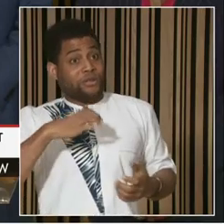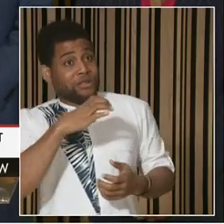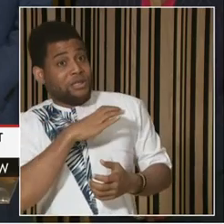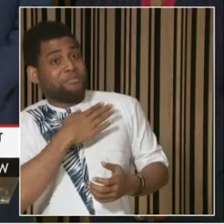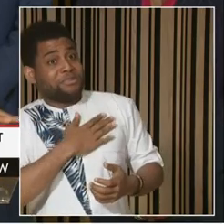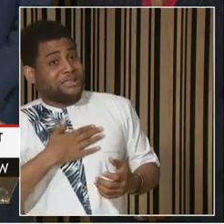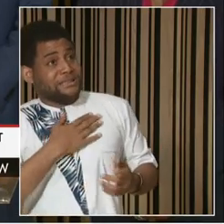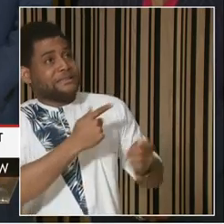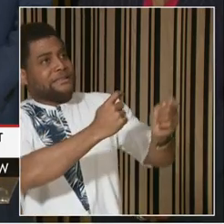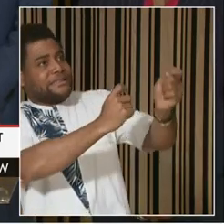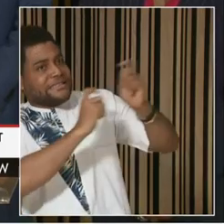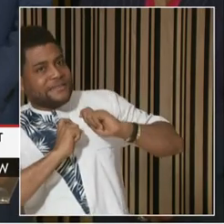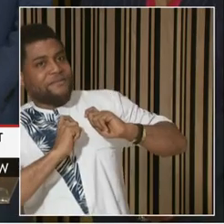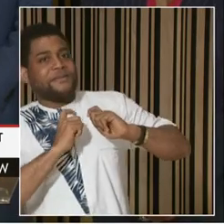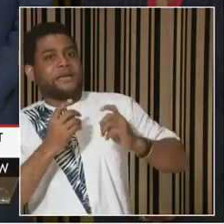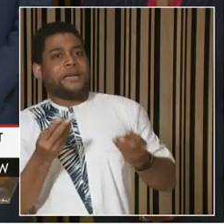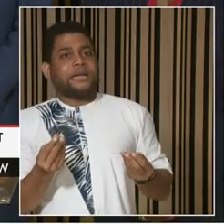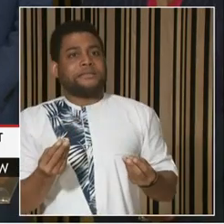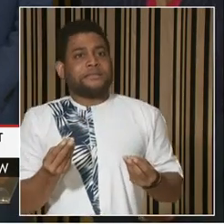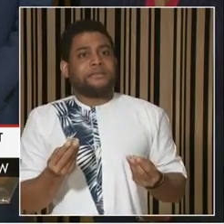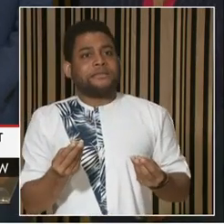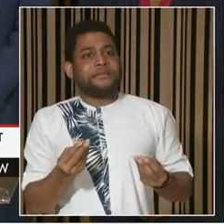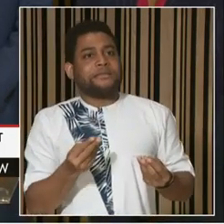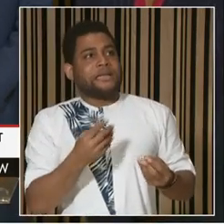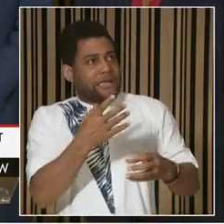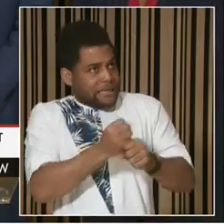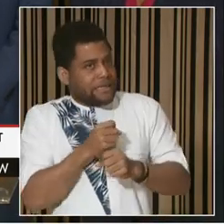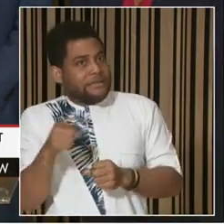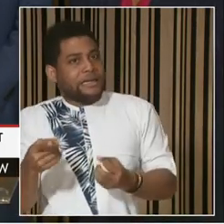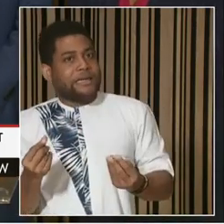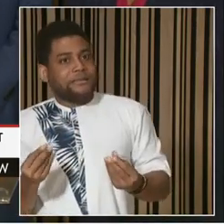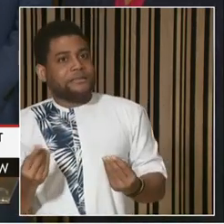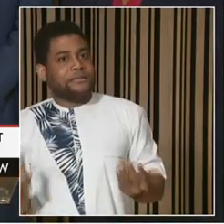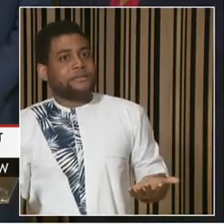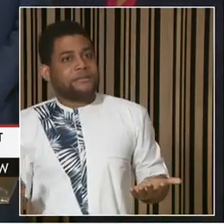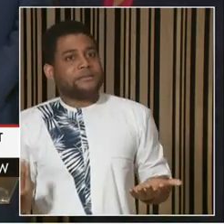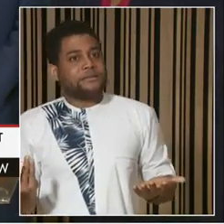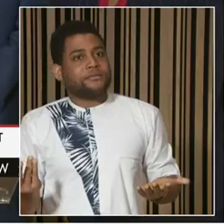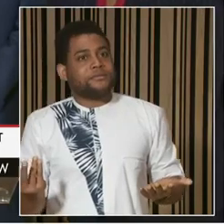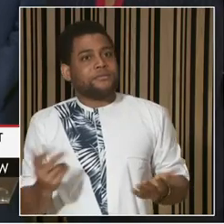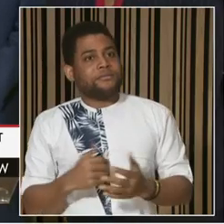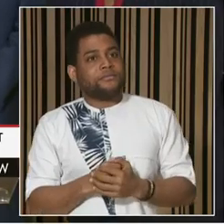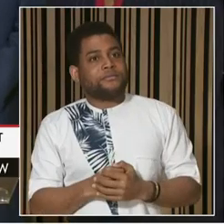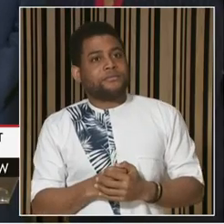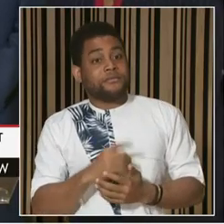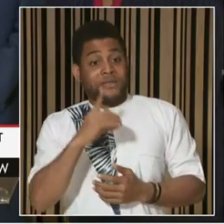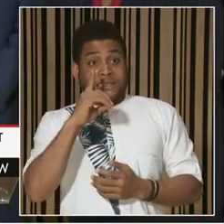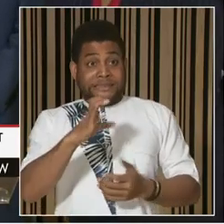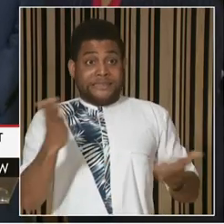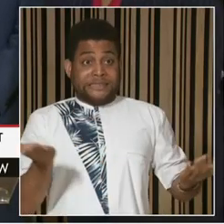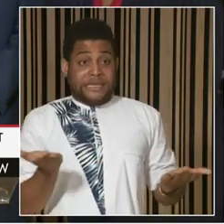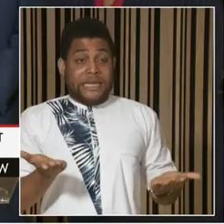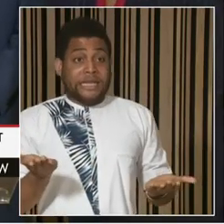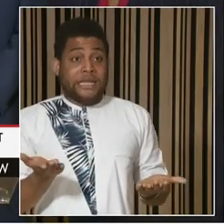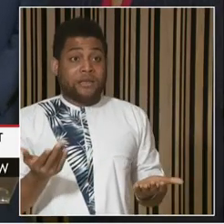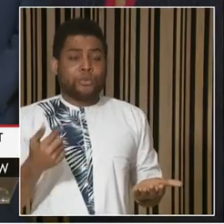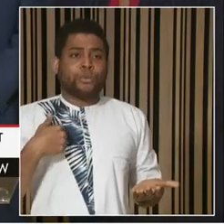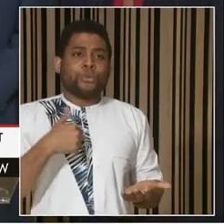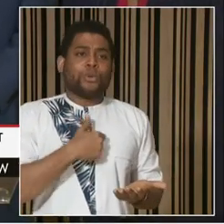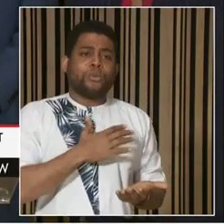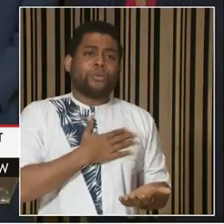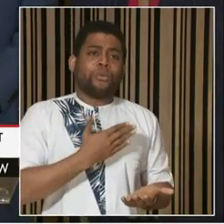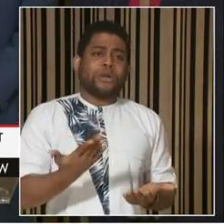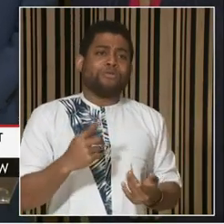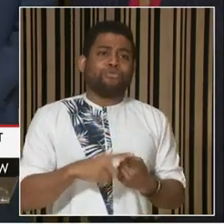for 7 years. Get the land. The district, as you can see, is willing to put